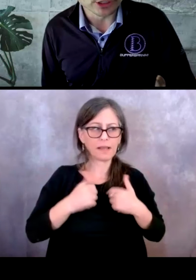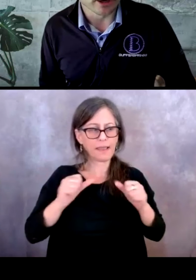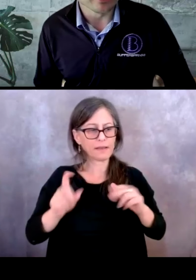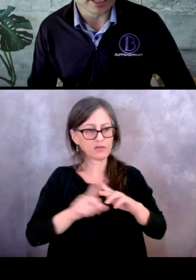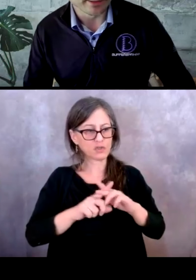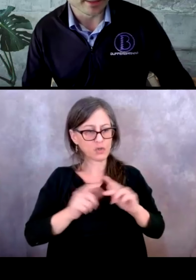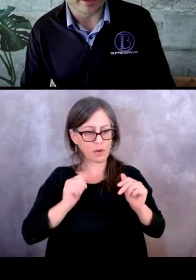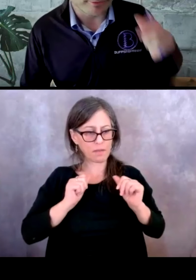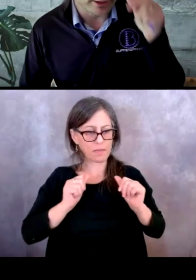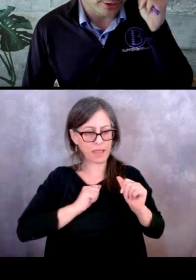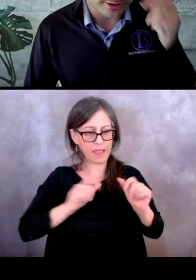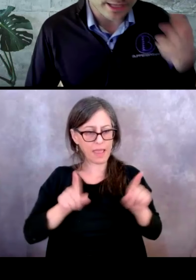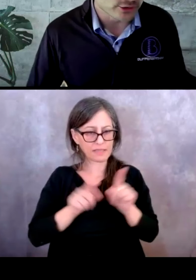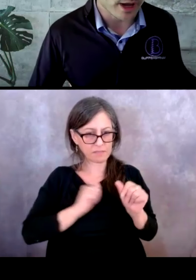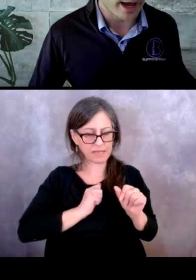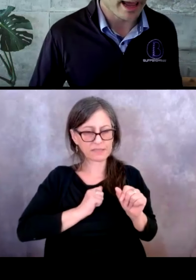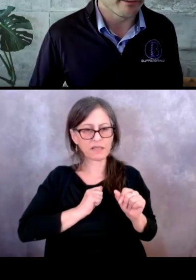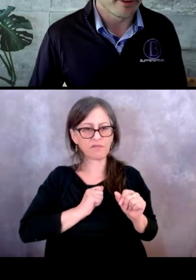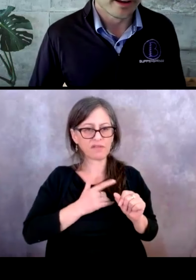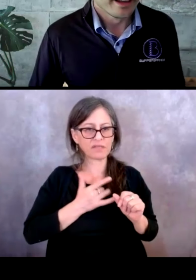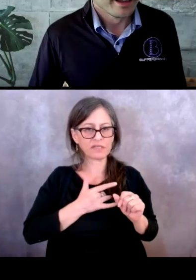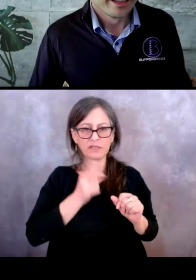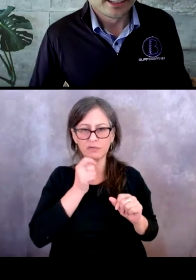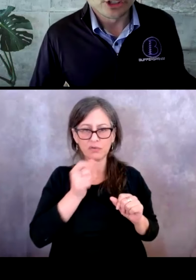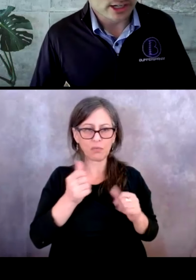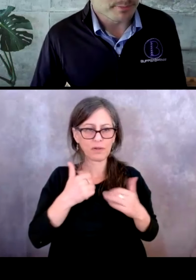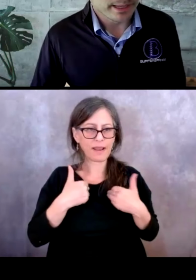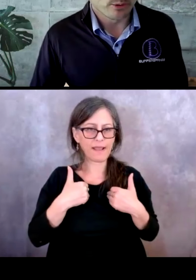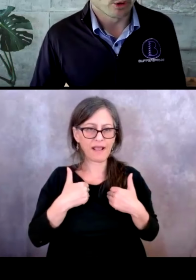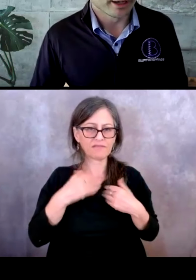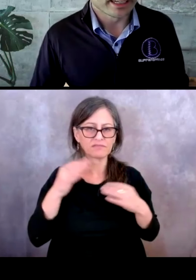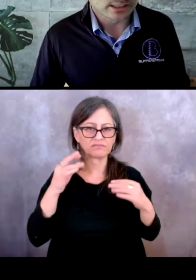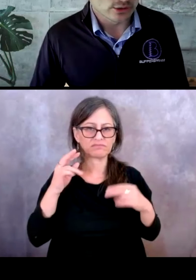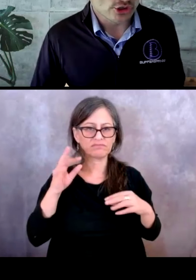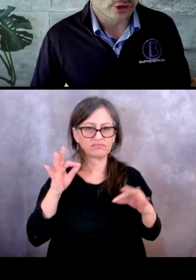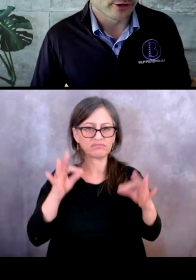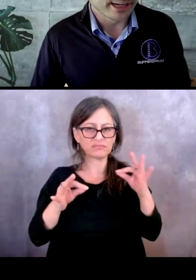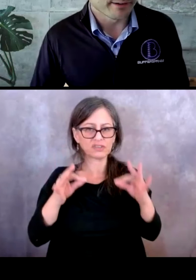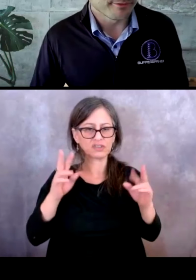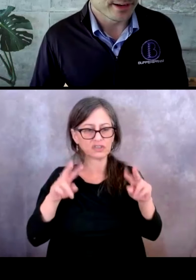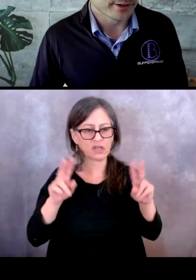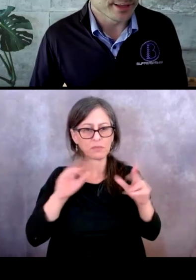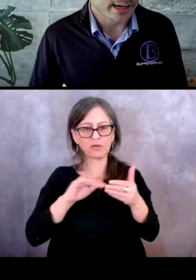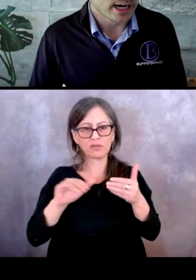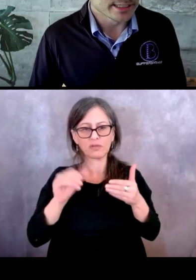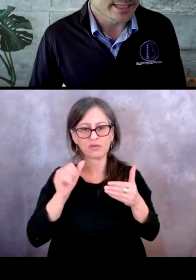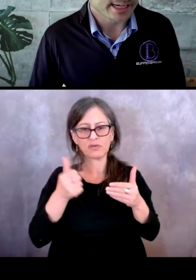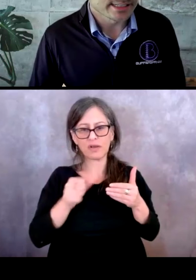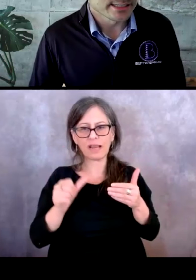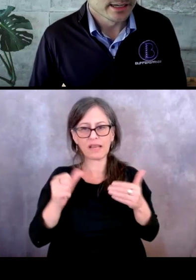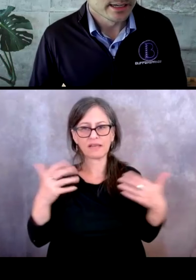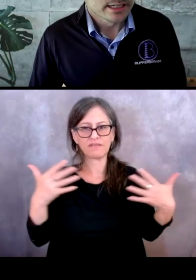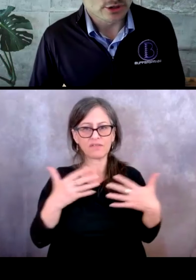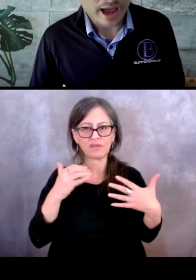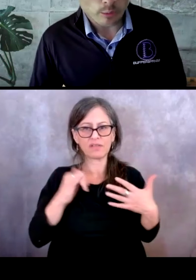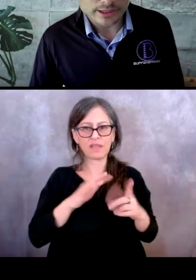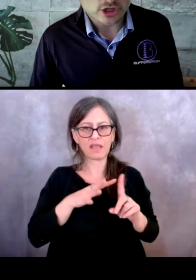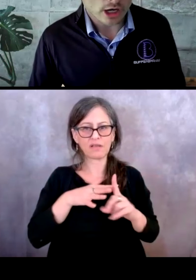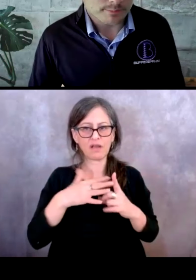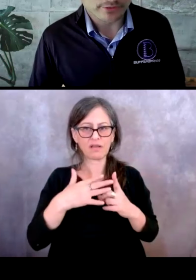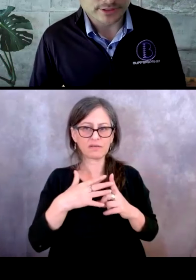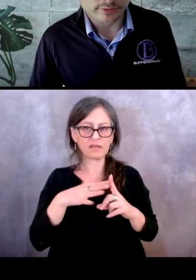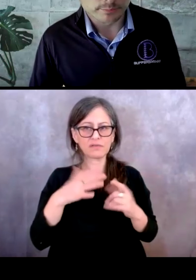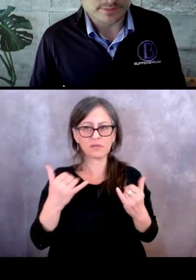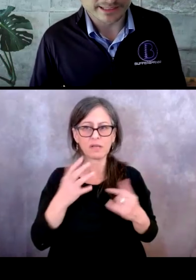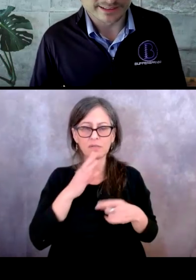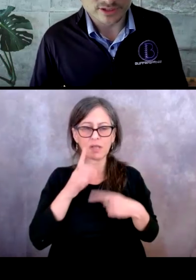their true selves, and they feel that they do not have judgment or exclusion or any kind of fear in that context. So now we're going to